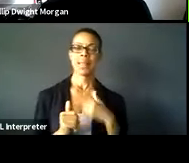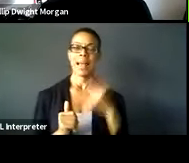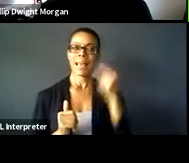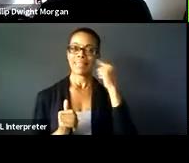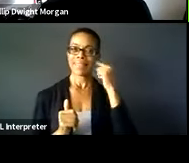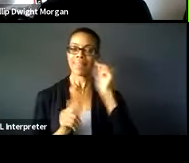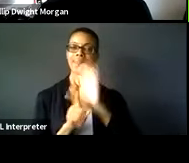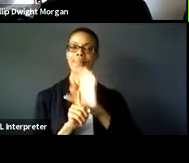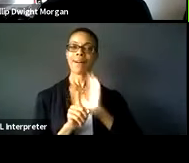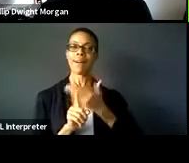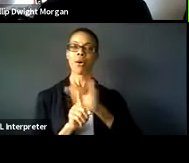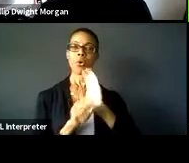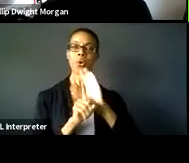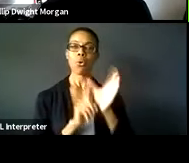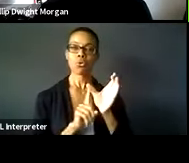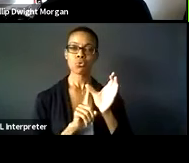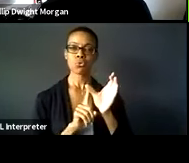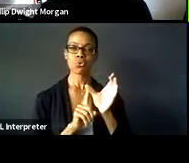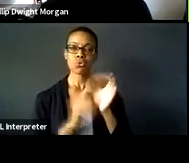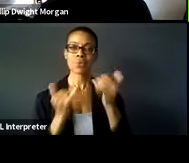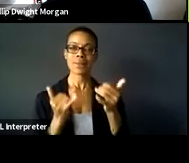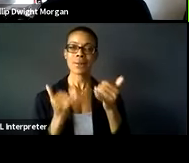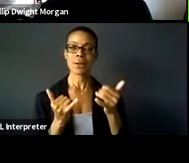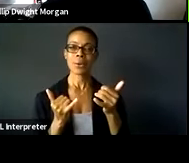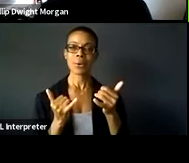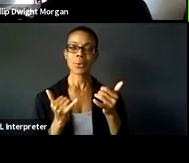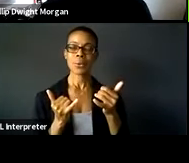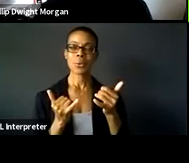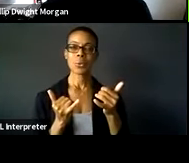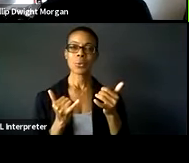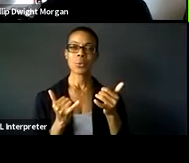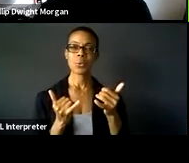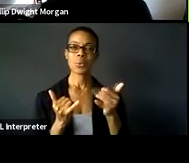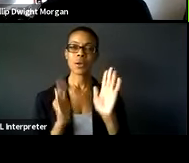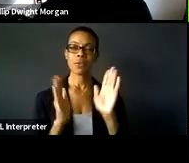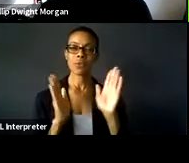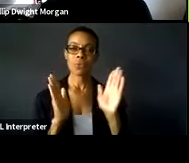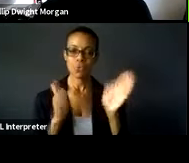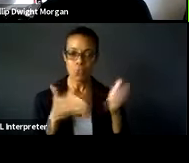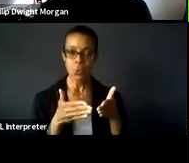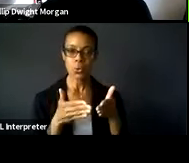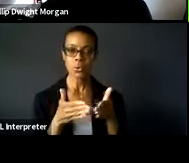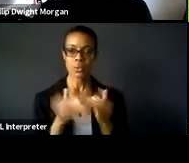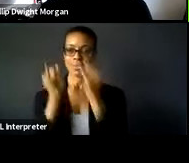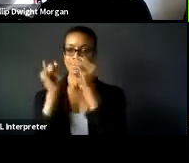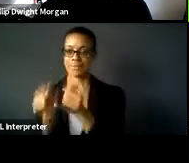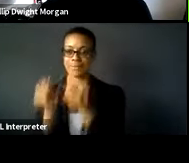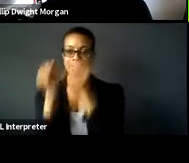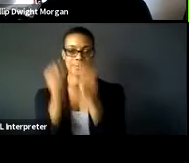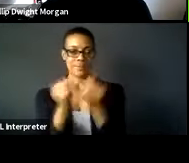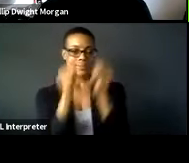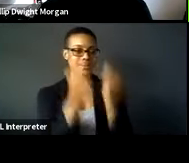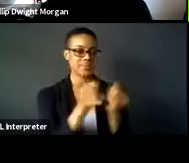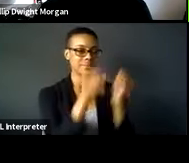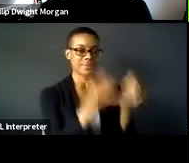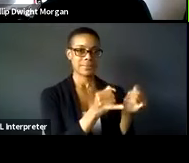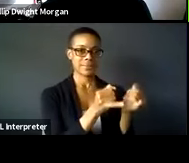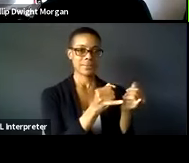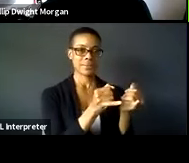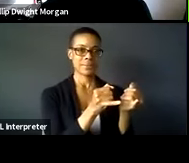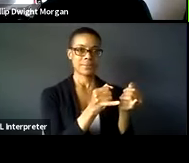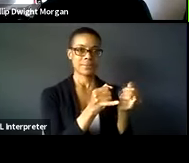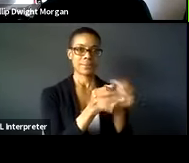culture we are in really focus on the individual rather than hearing